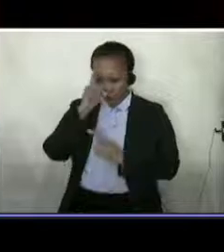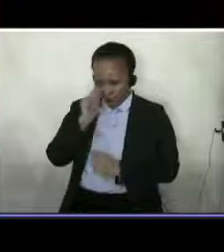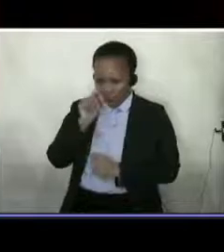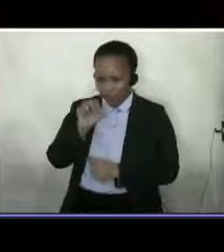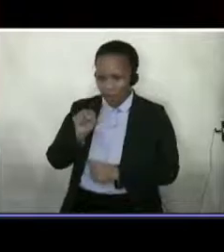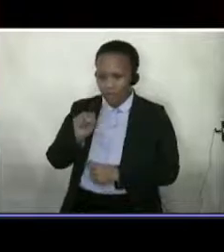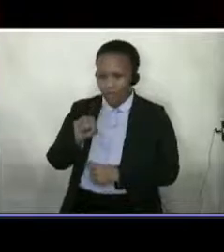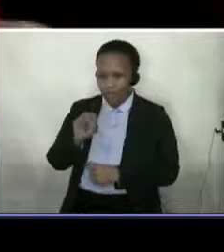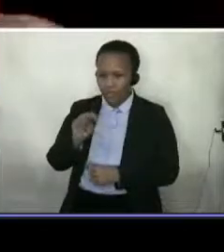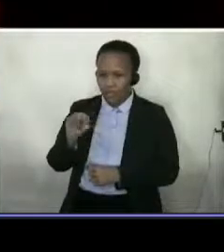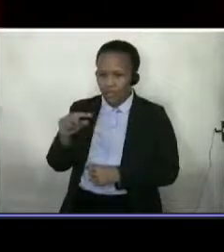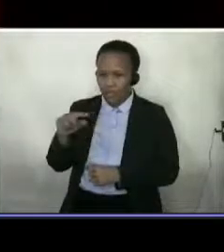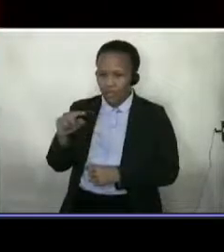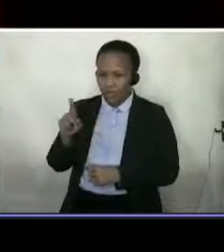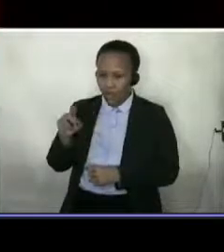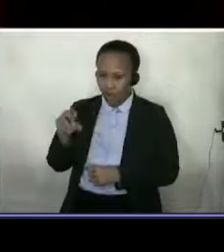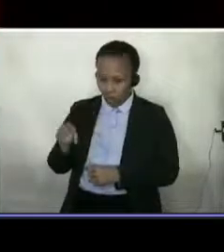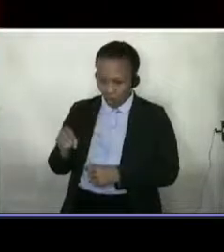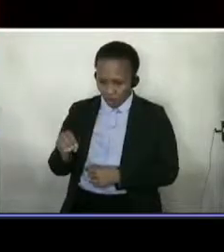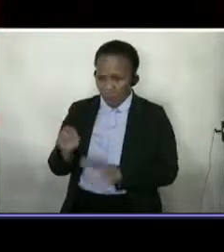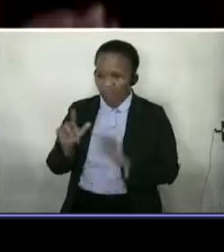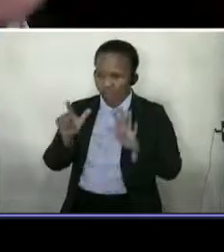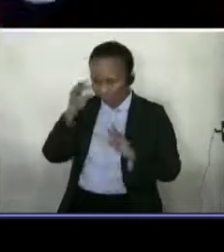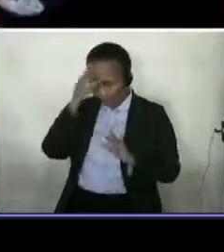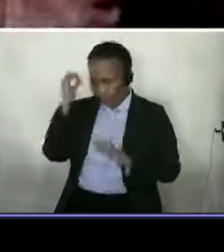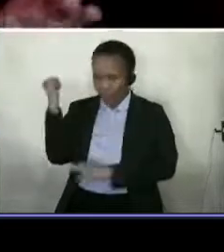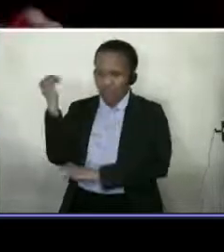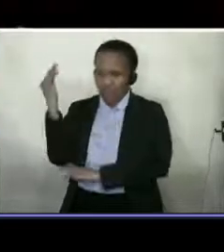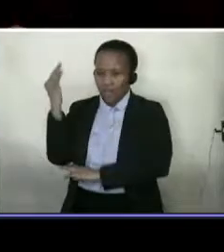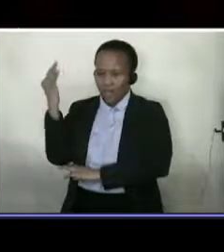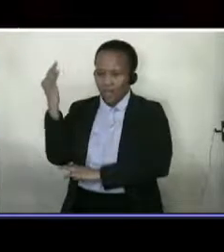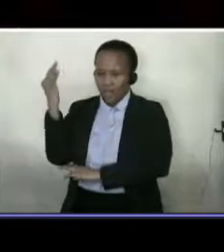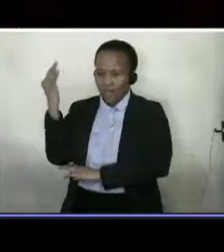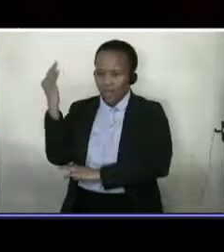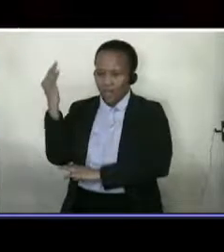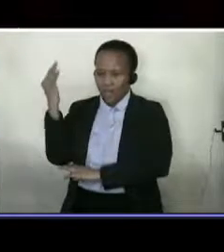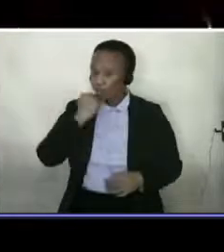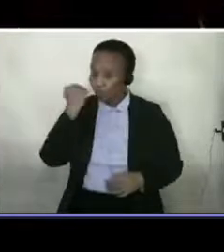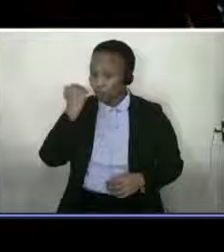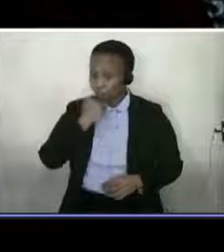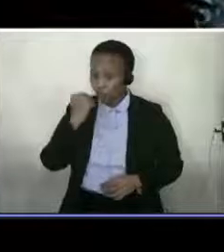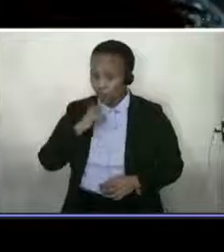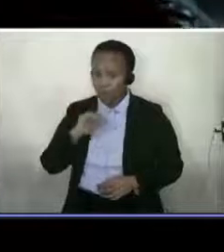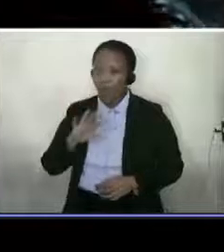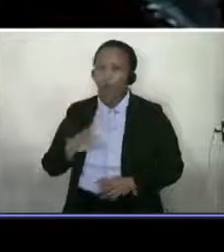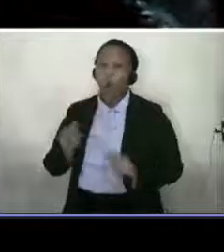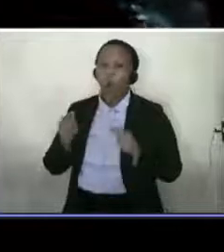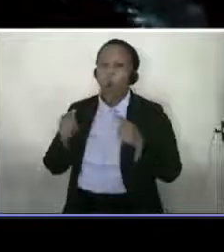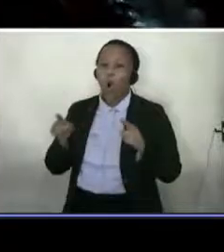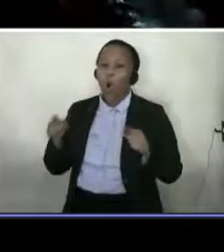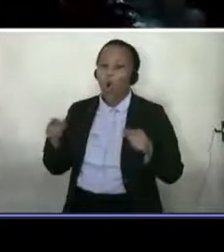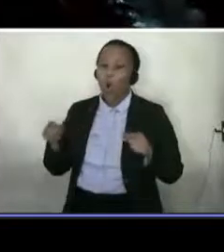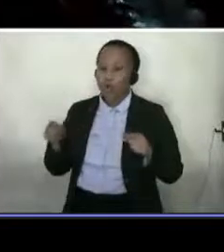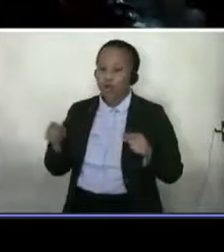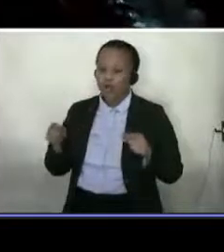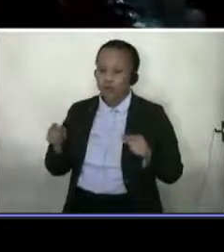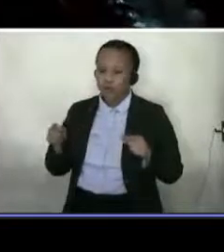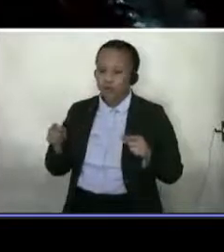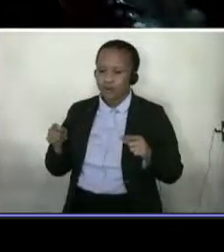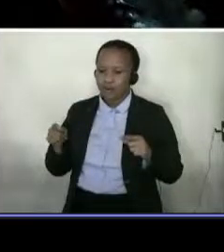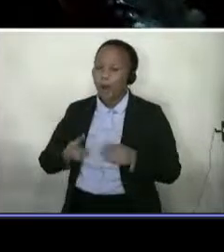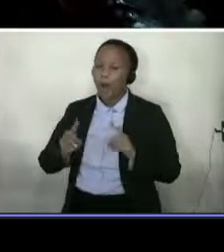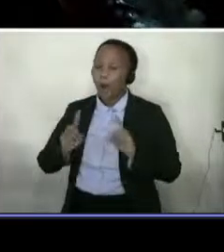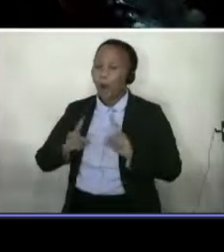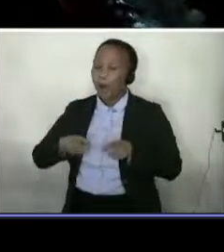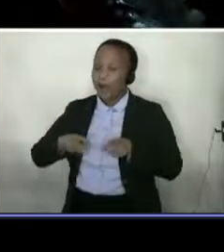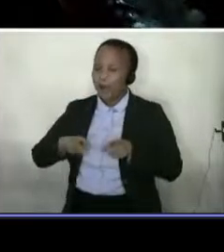Thank you very much, Honorable Speaker. I am misled by the order paper in my own system. It was indicating